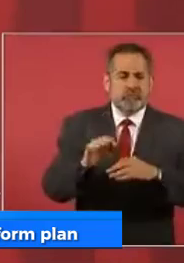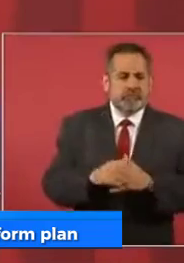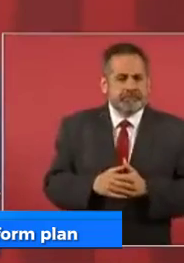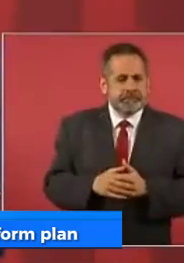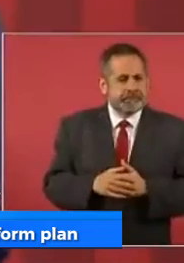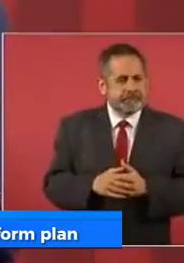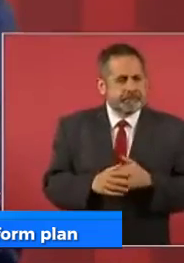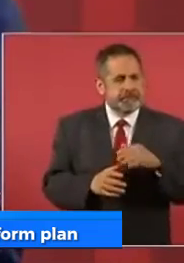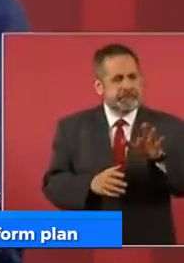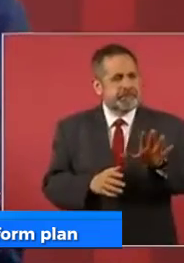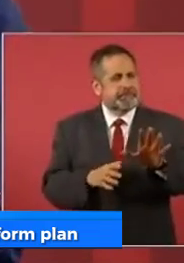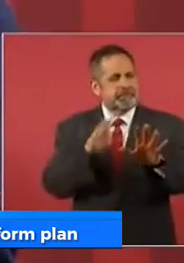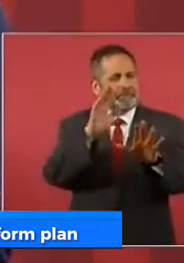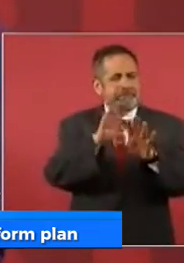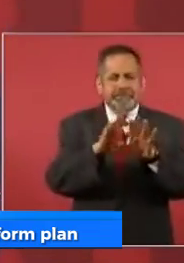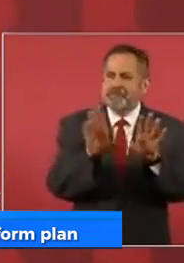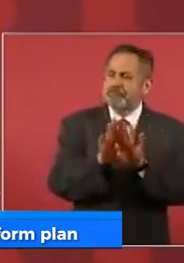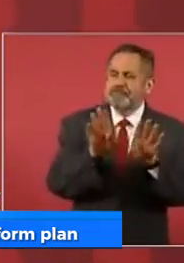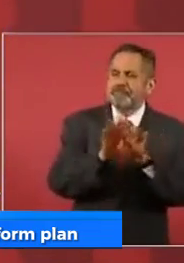striptease político,